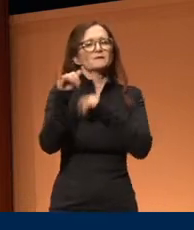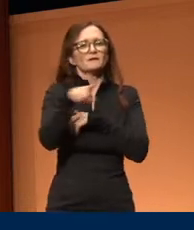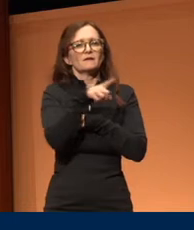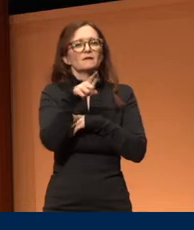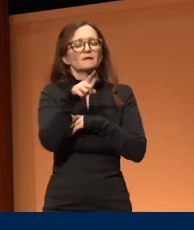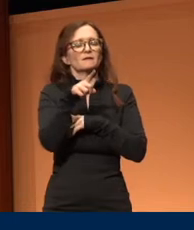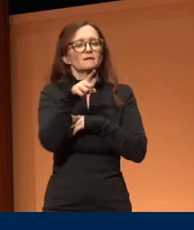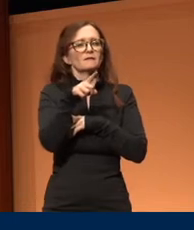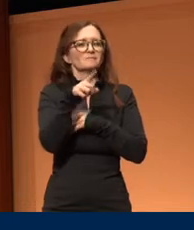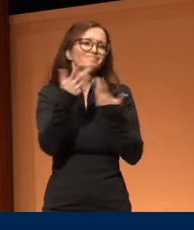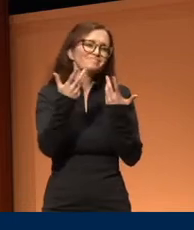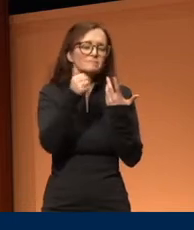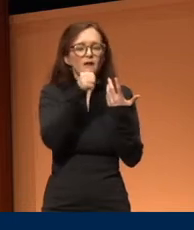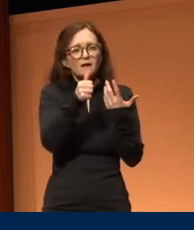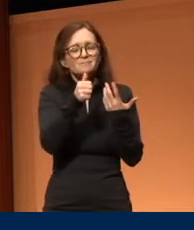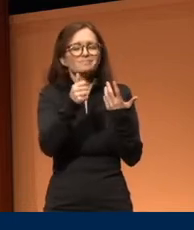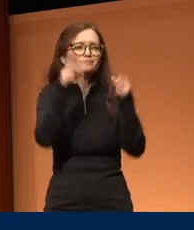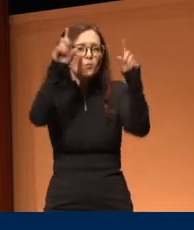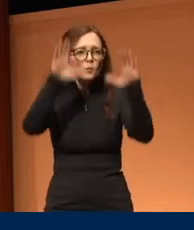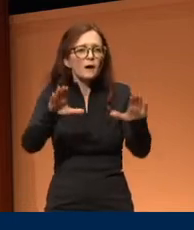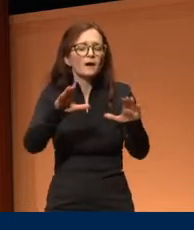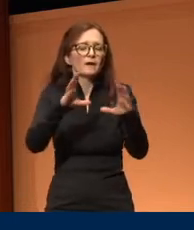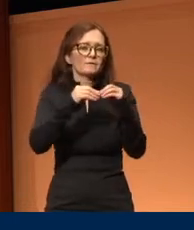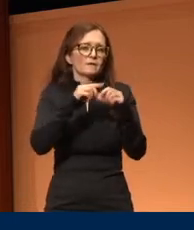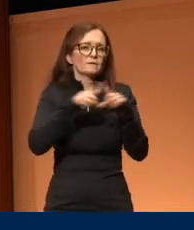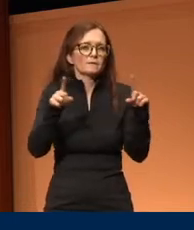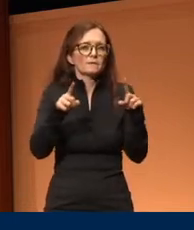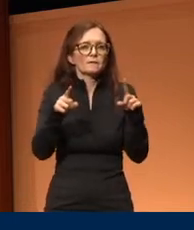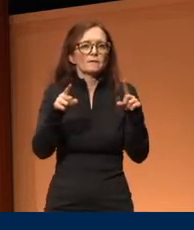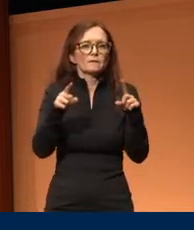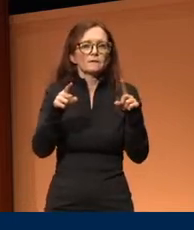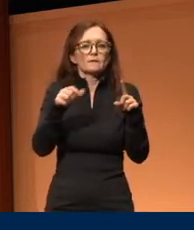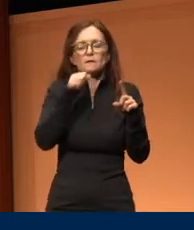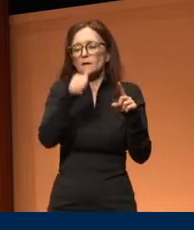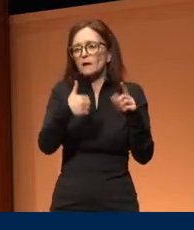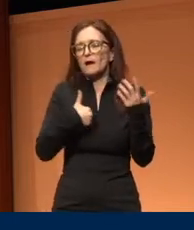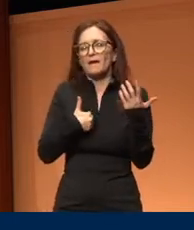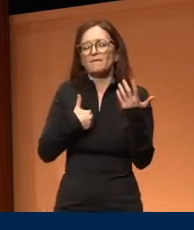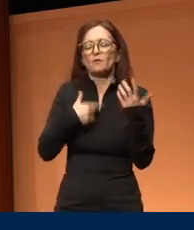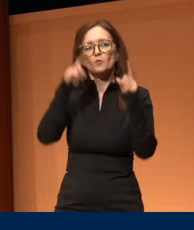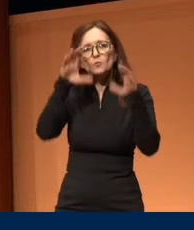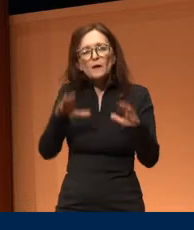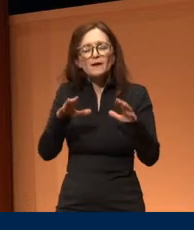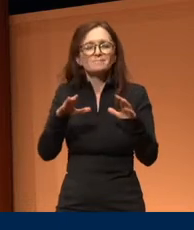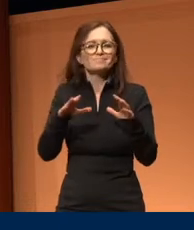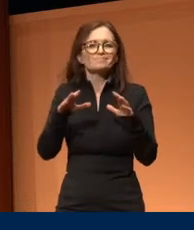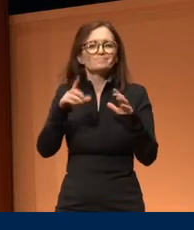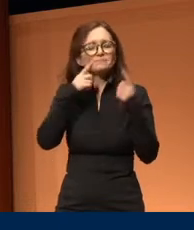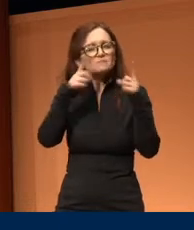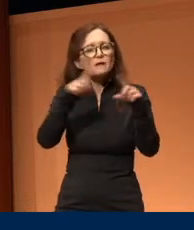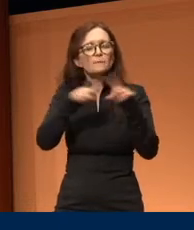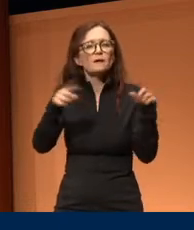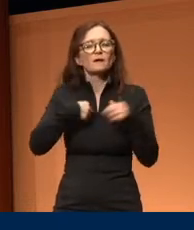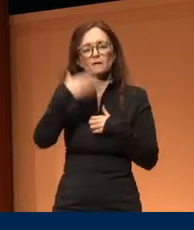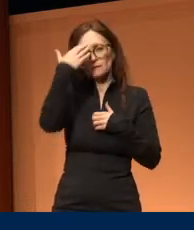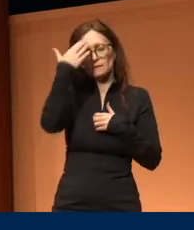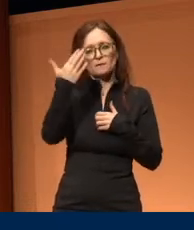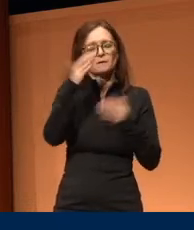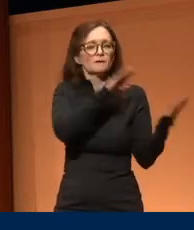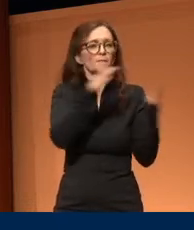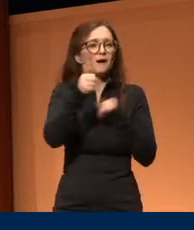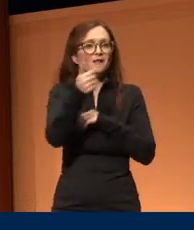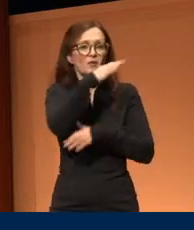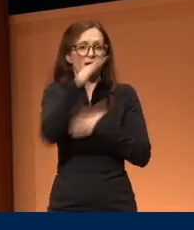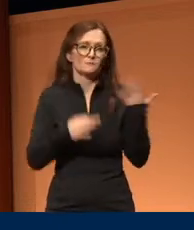assemblies is not that great. Mass referenda do not always have great turnout either. So, you know, all in all, compared to other